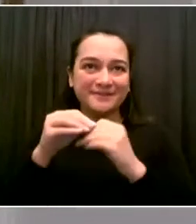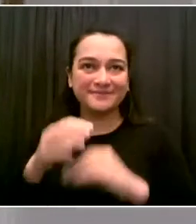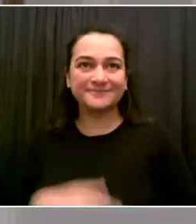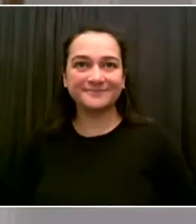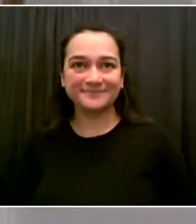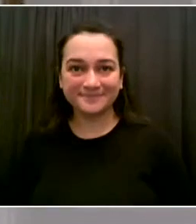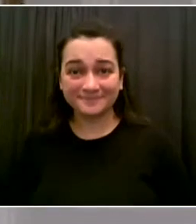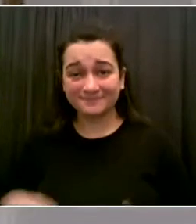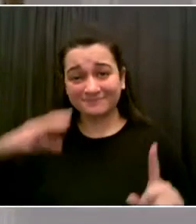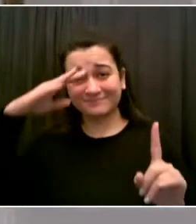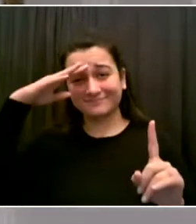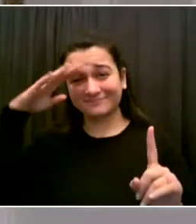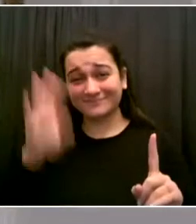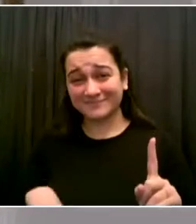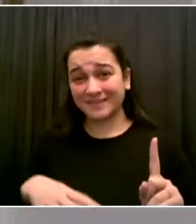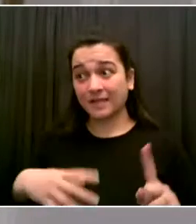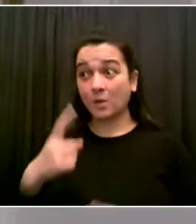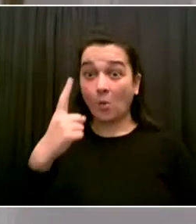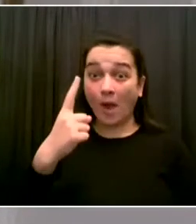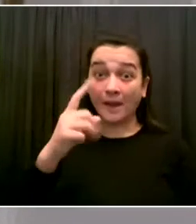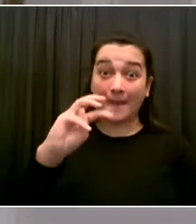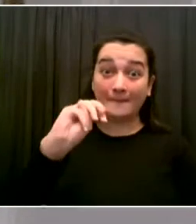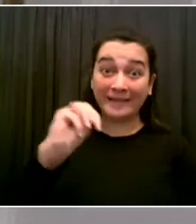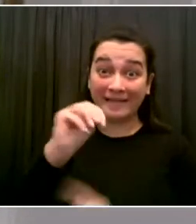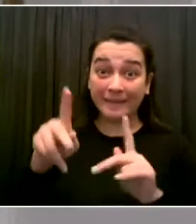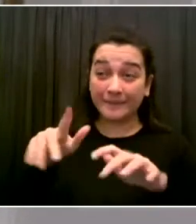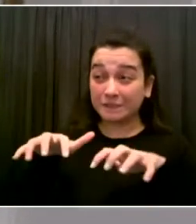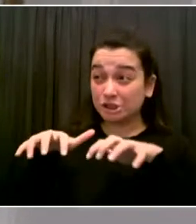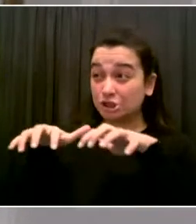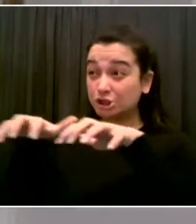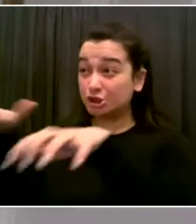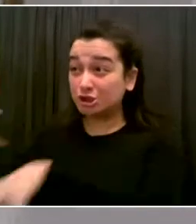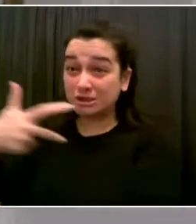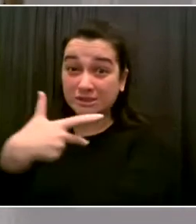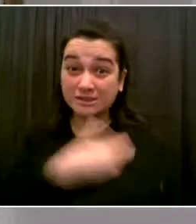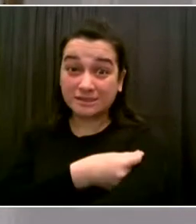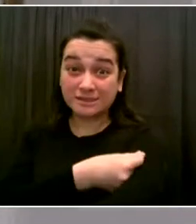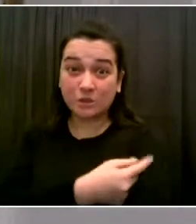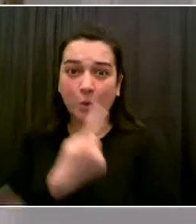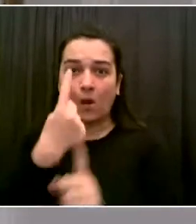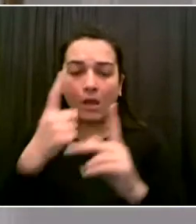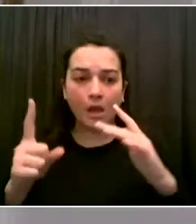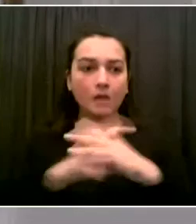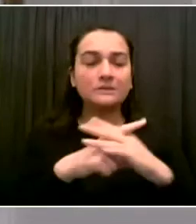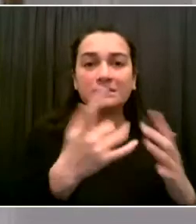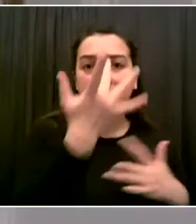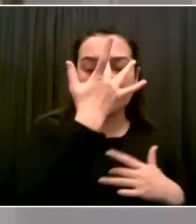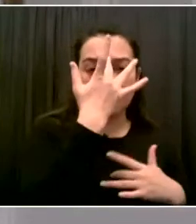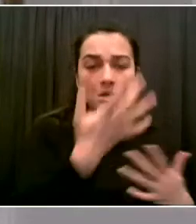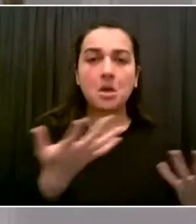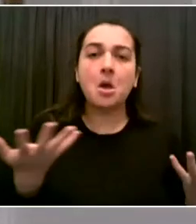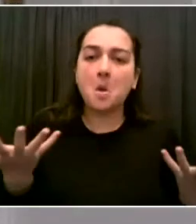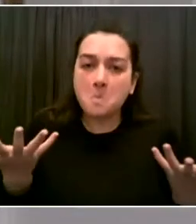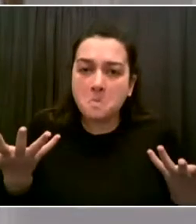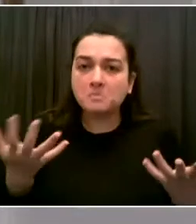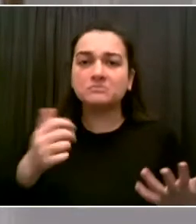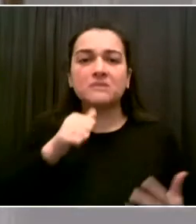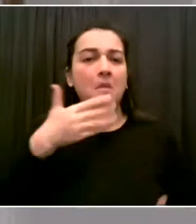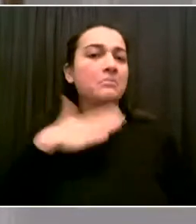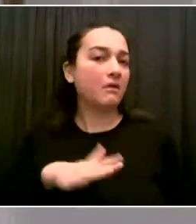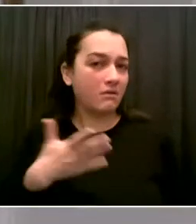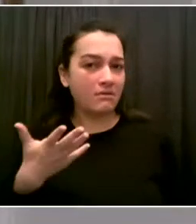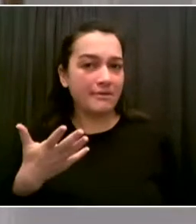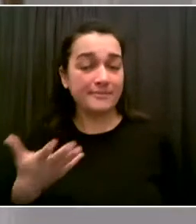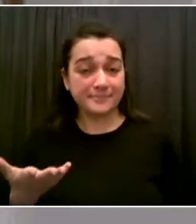this week is not because we think that the vaccine is risky, but we need to decide how this vaccine